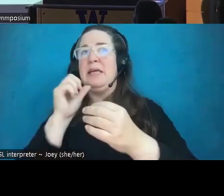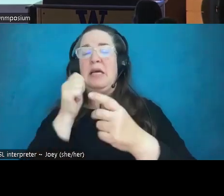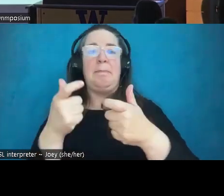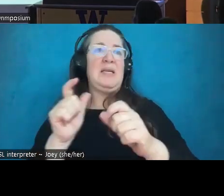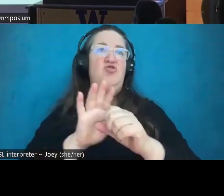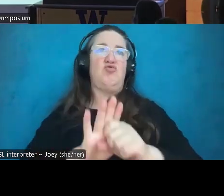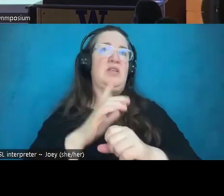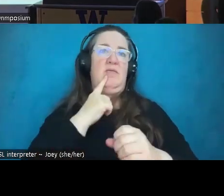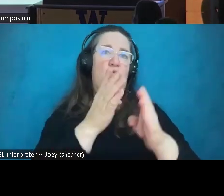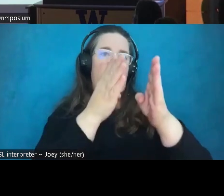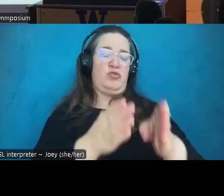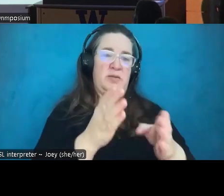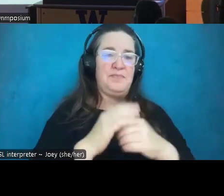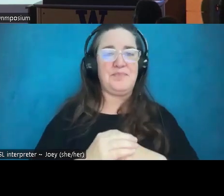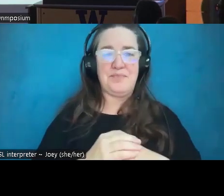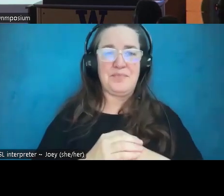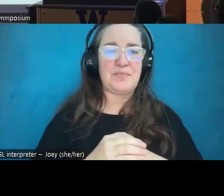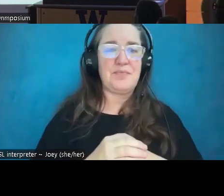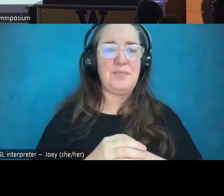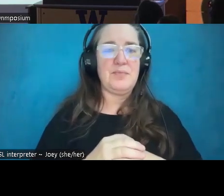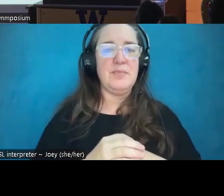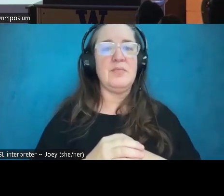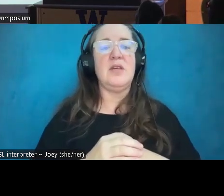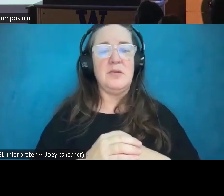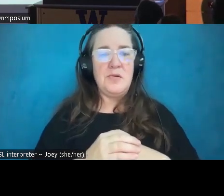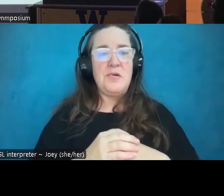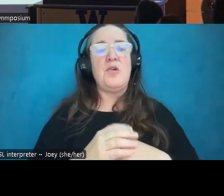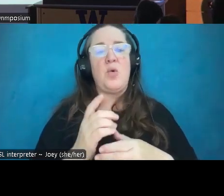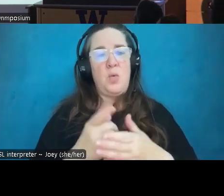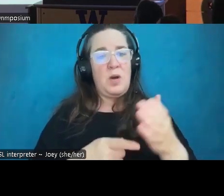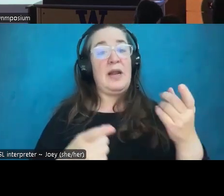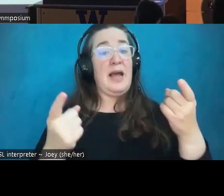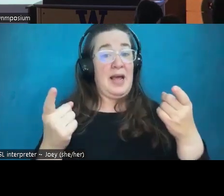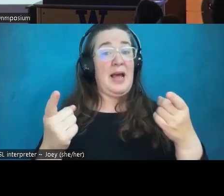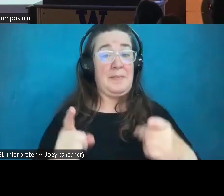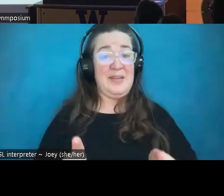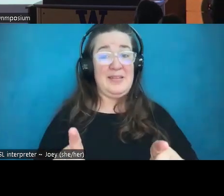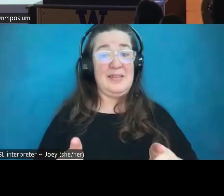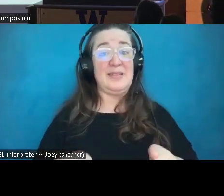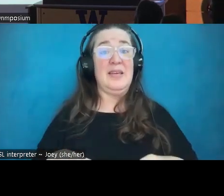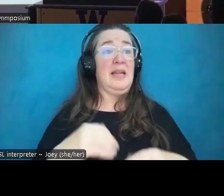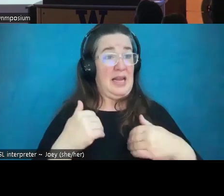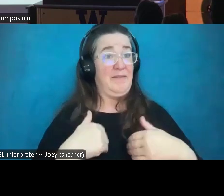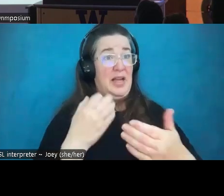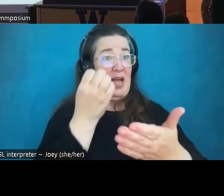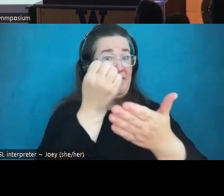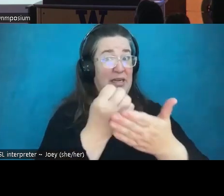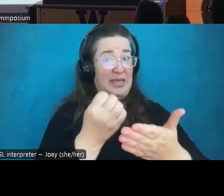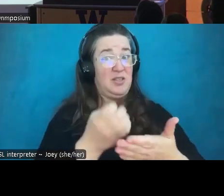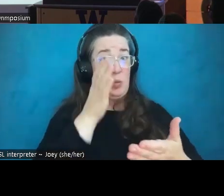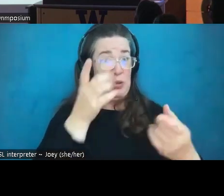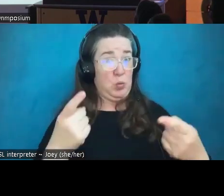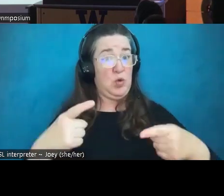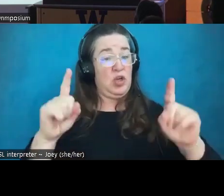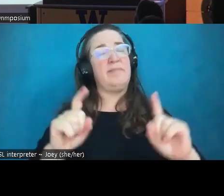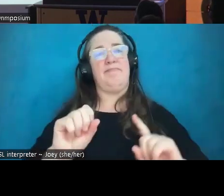if you PACE? Is there evidence that it works? Yes, there is. This was an interesting study, 86 patients, retrospective case